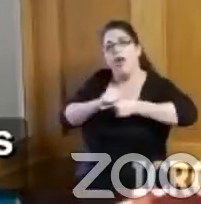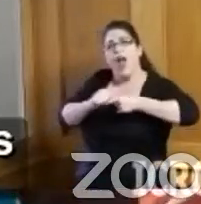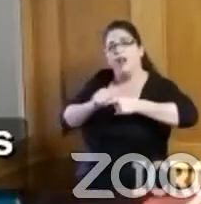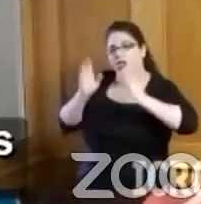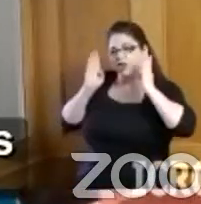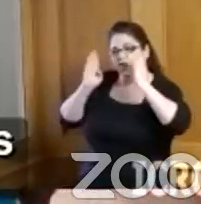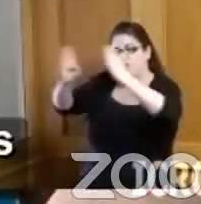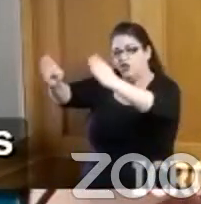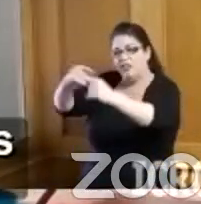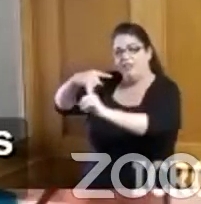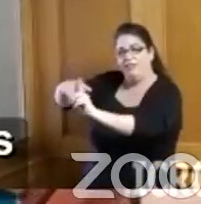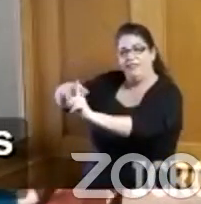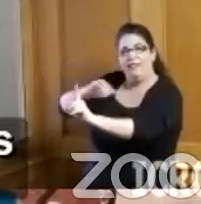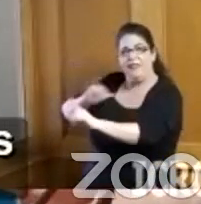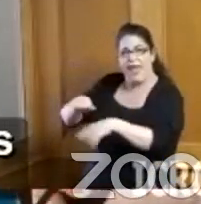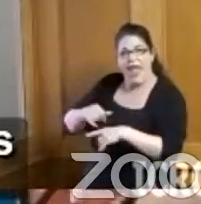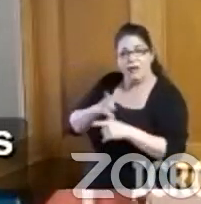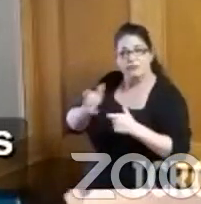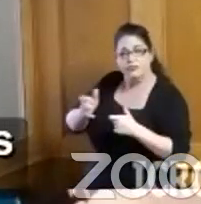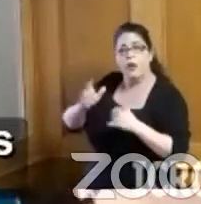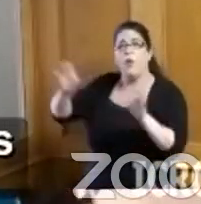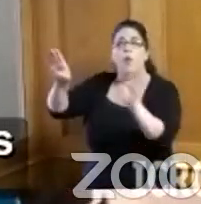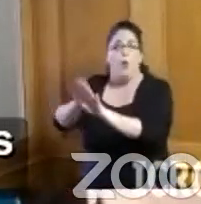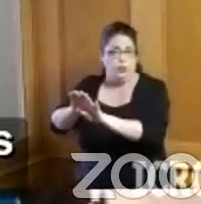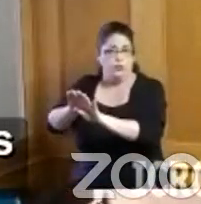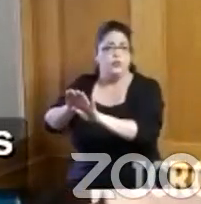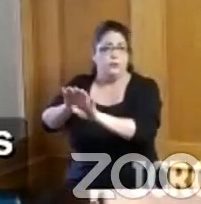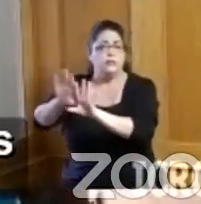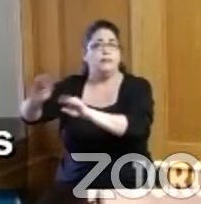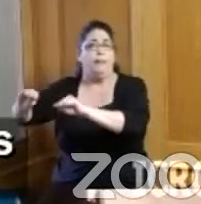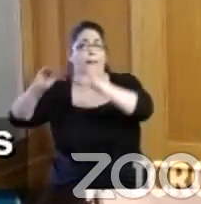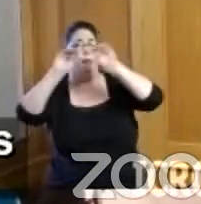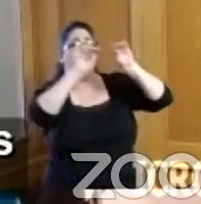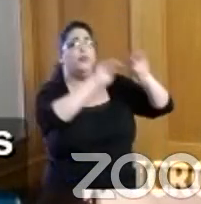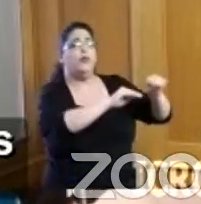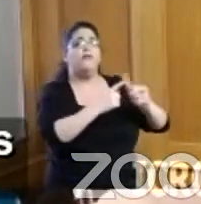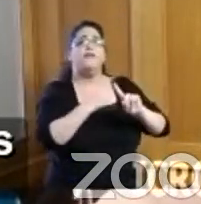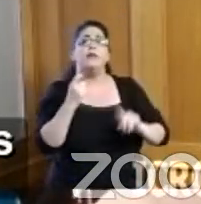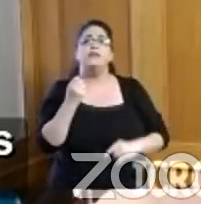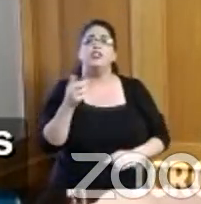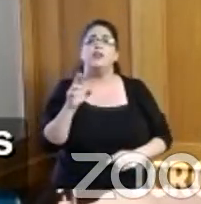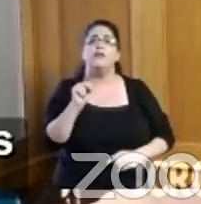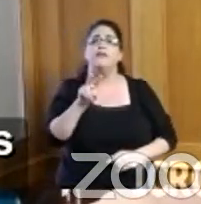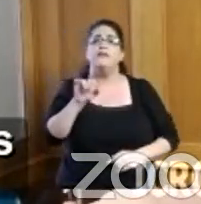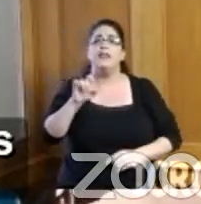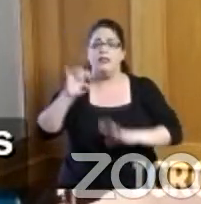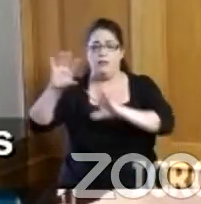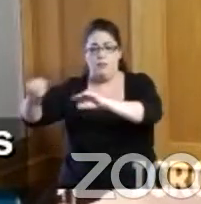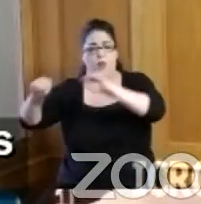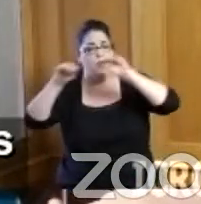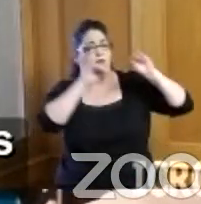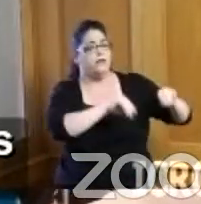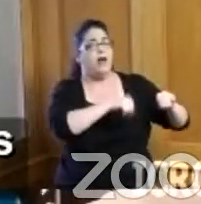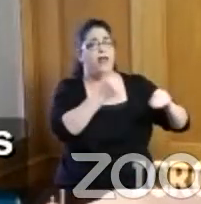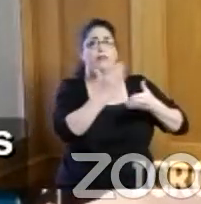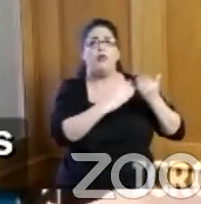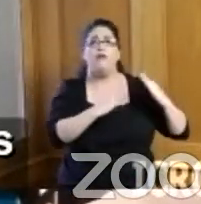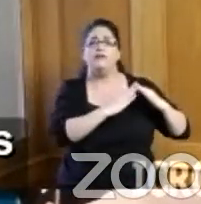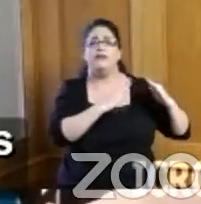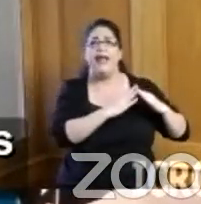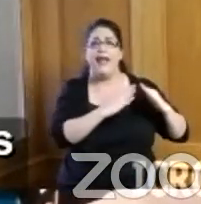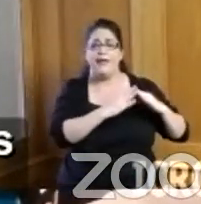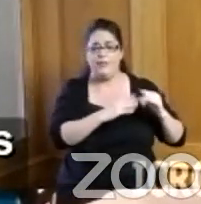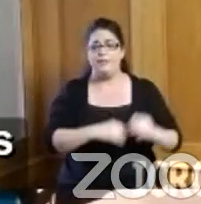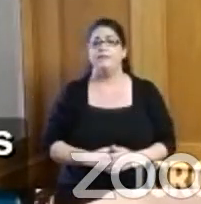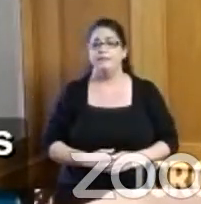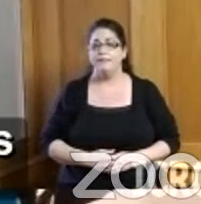finally, hopefully, closing that down and moving it somewhere else. So we have money that we've put in to that. We're